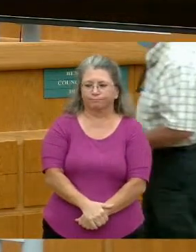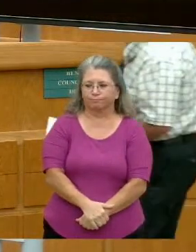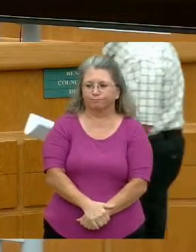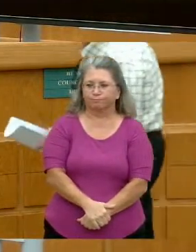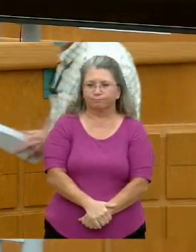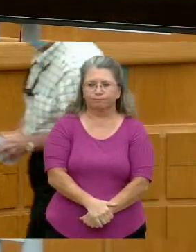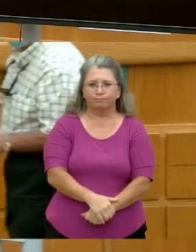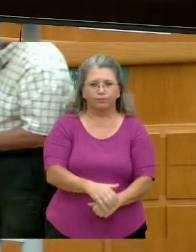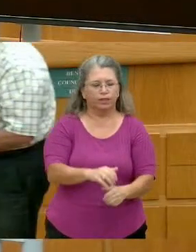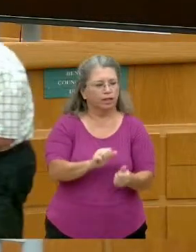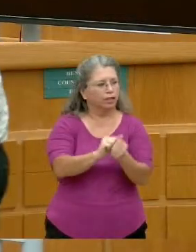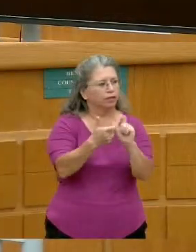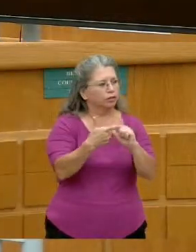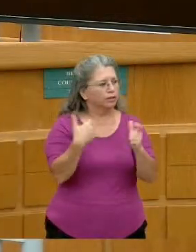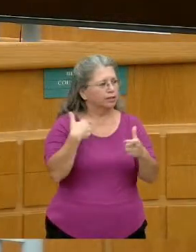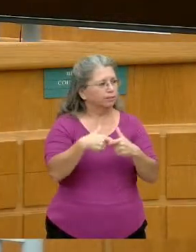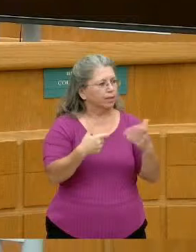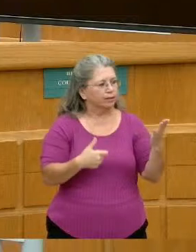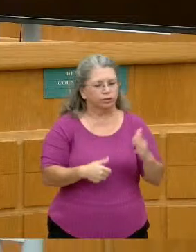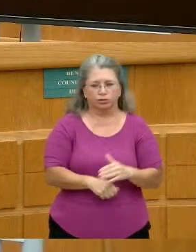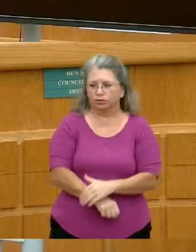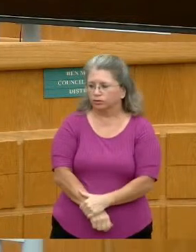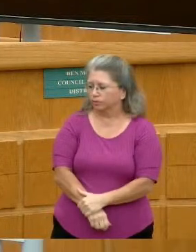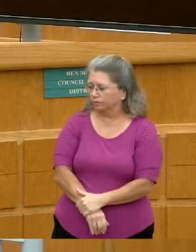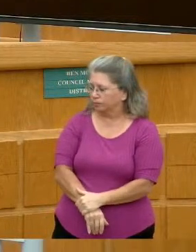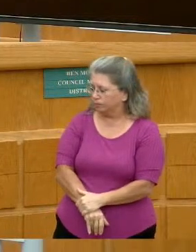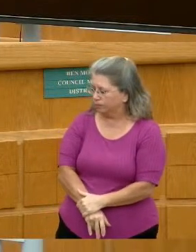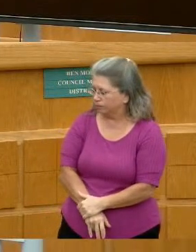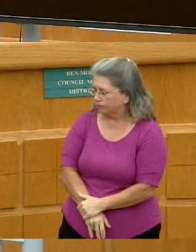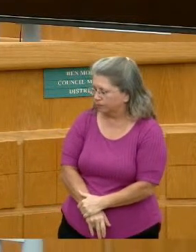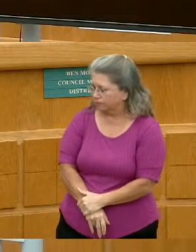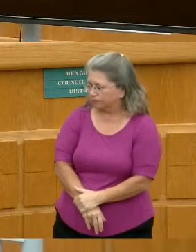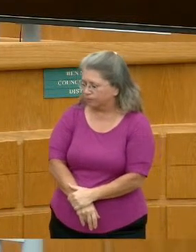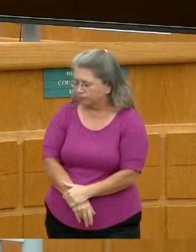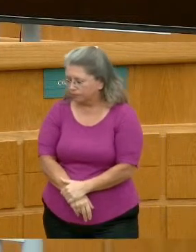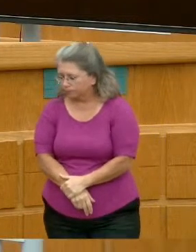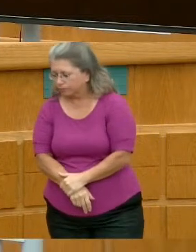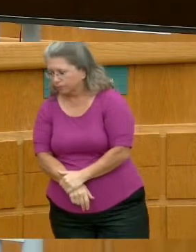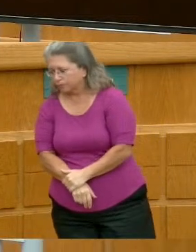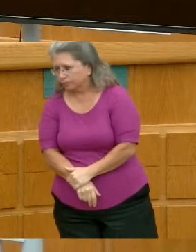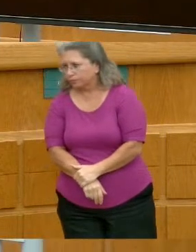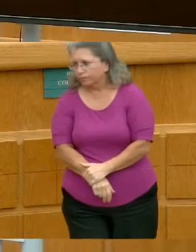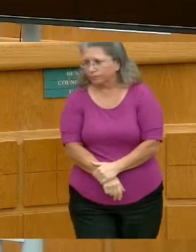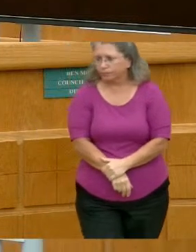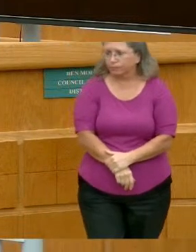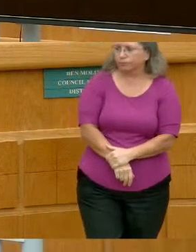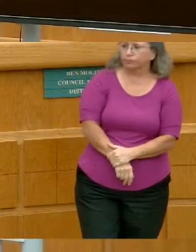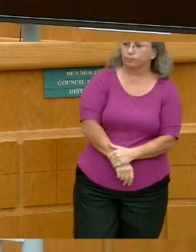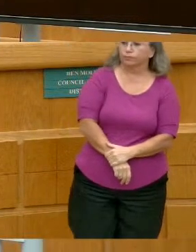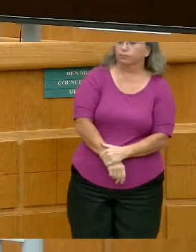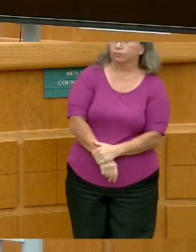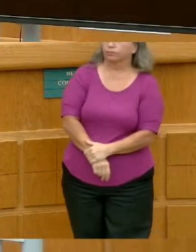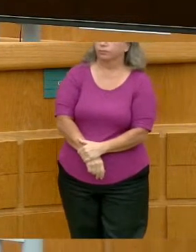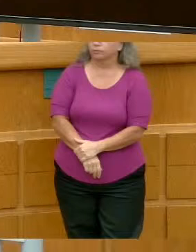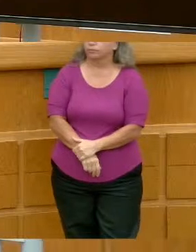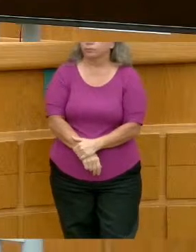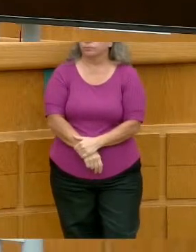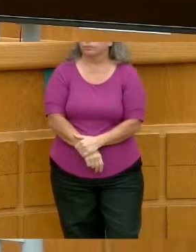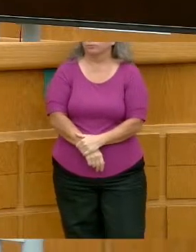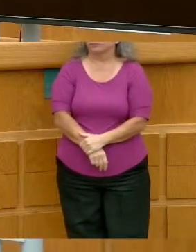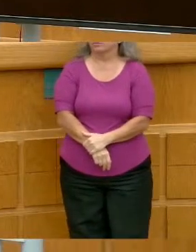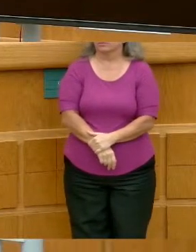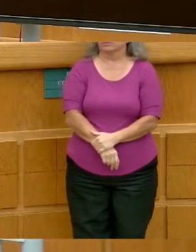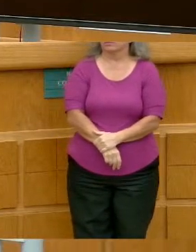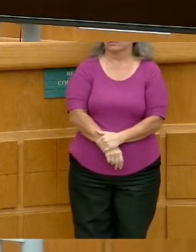Yo también quiero agradecerle a toda la administración médica por su trabajo realizado hasta el momento. Ya está aquí el Día de la Independencia y la playa no es un